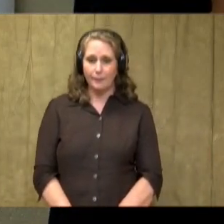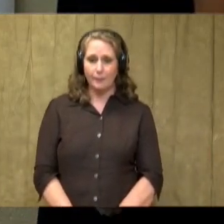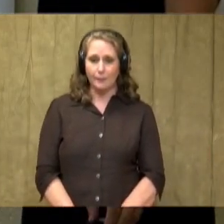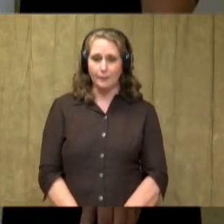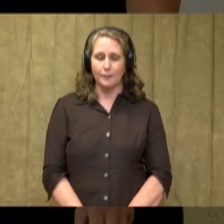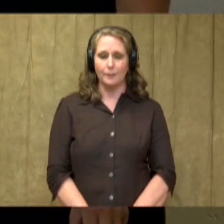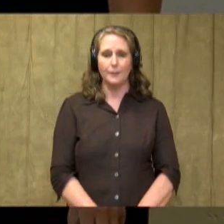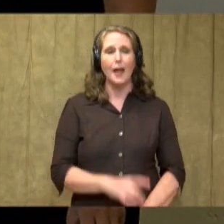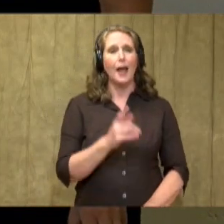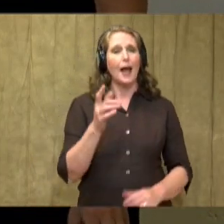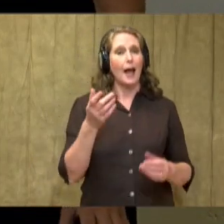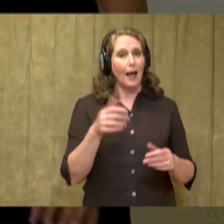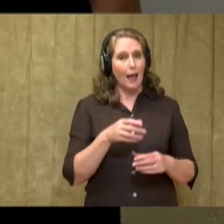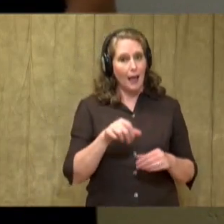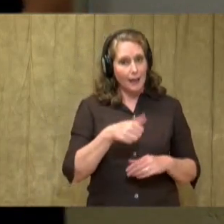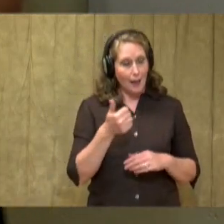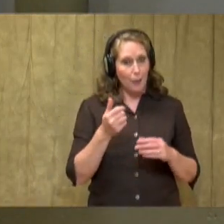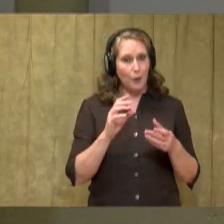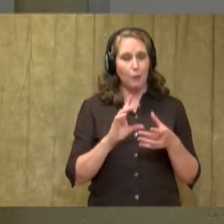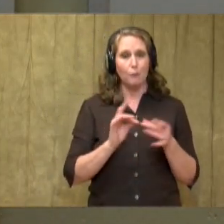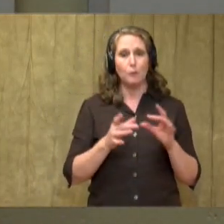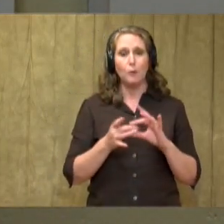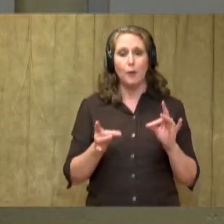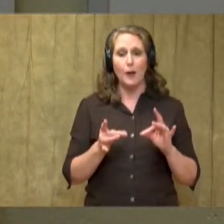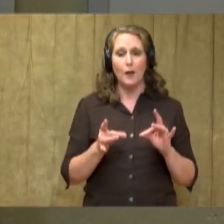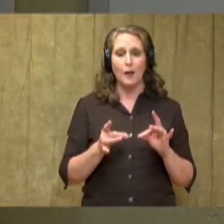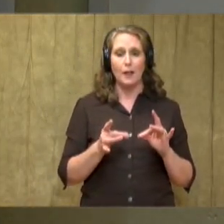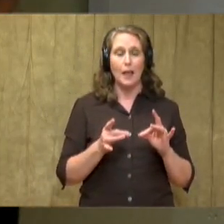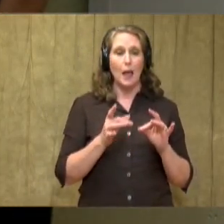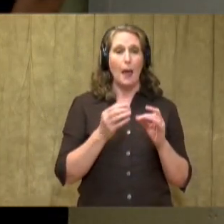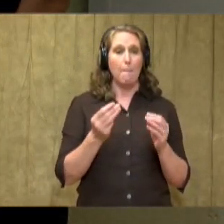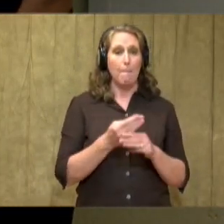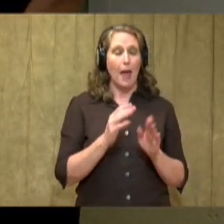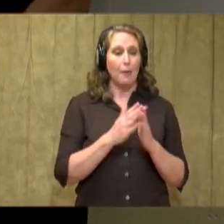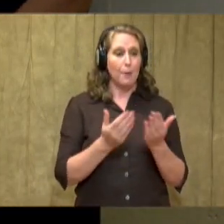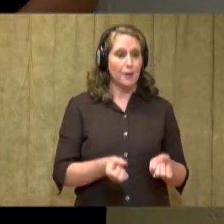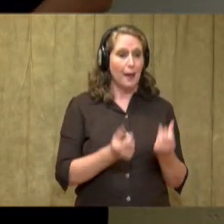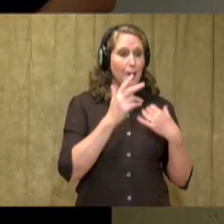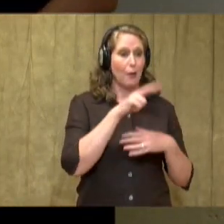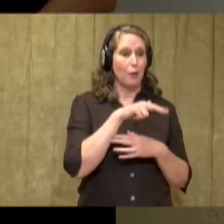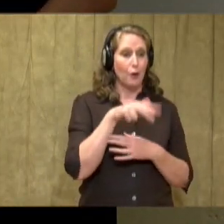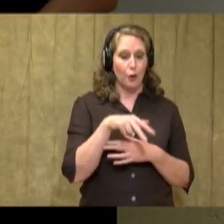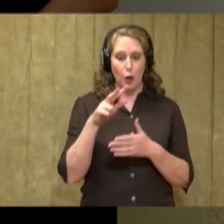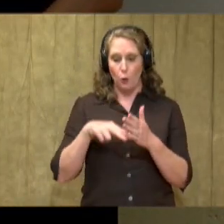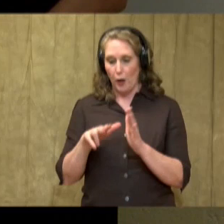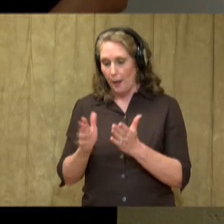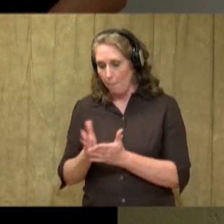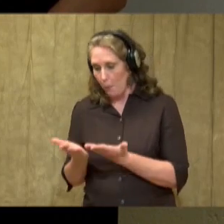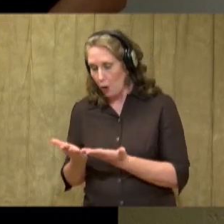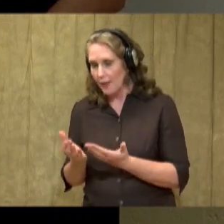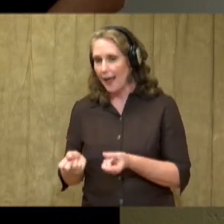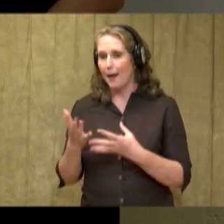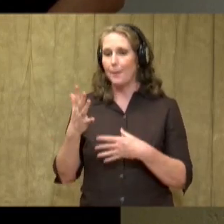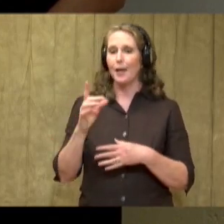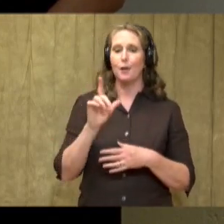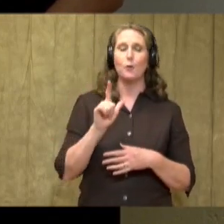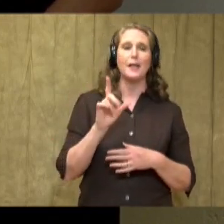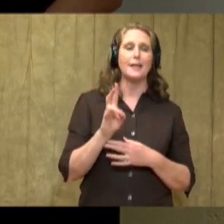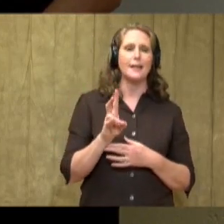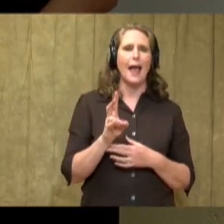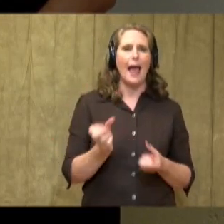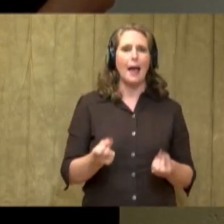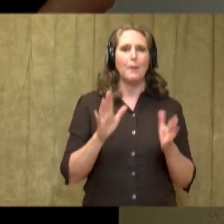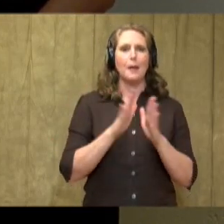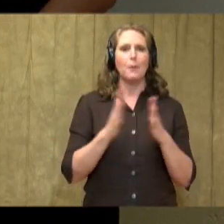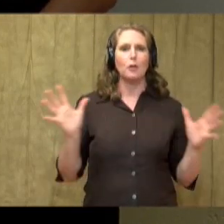Ooh, one more word problem. There are 33 math books and 27 reading books. What is the total number of